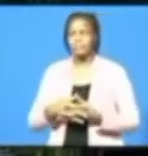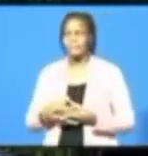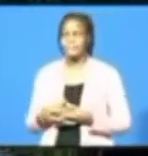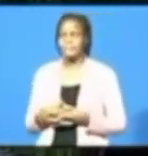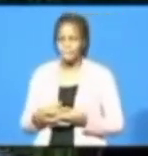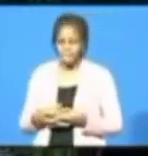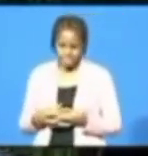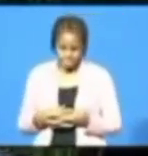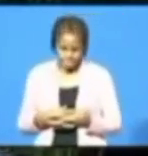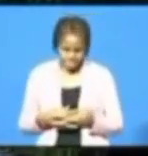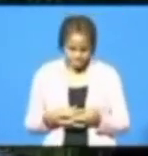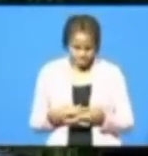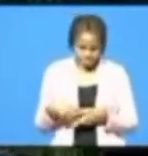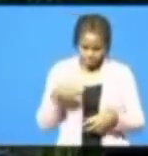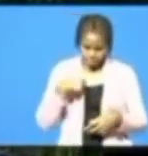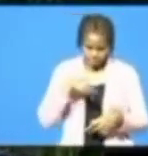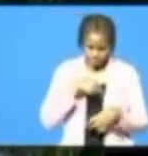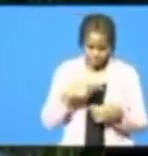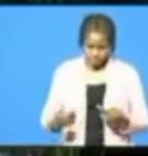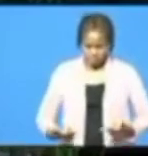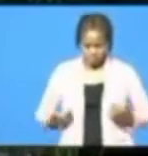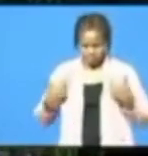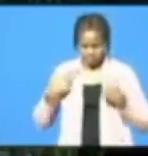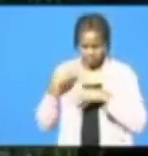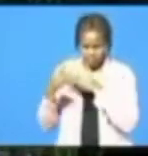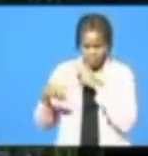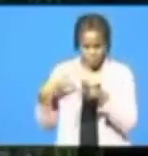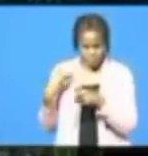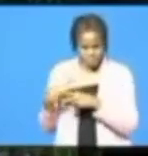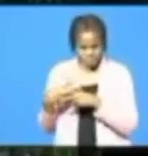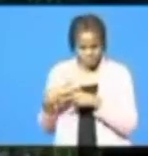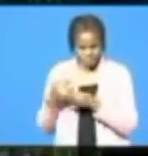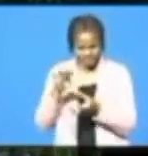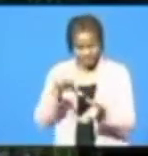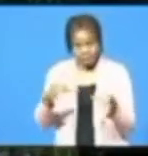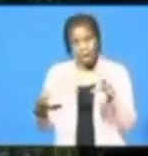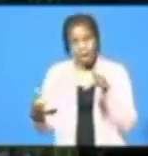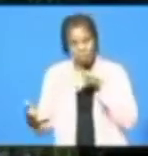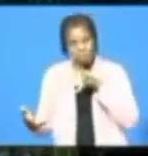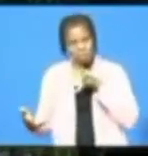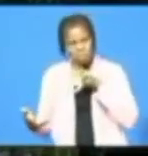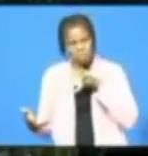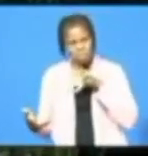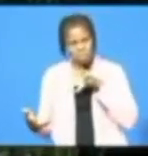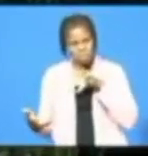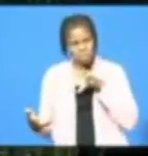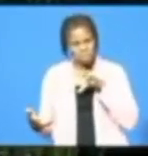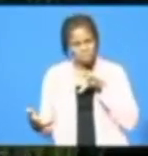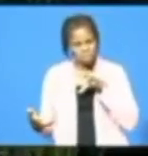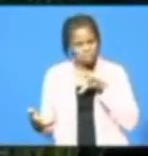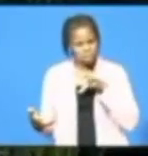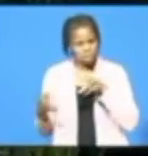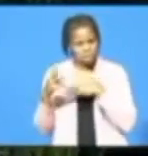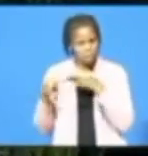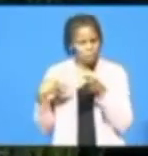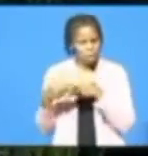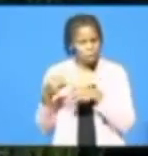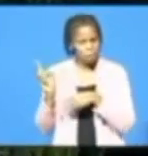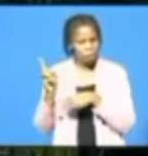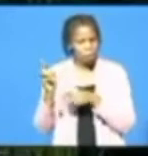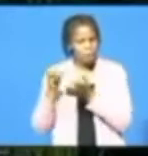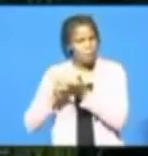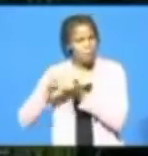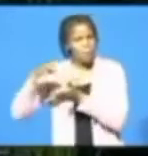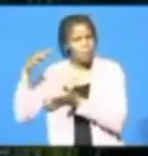We live in a world of chaos. A world where wealth